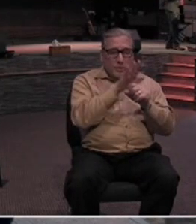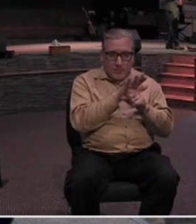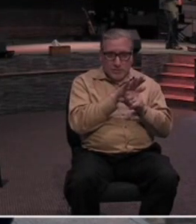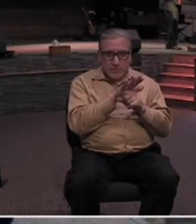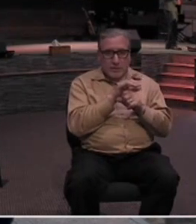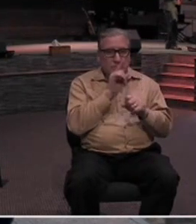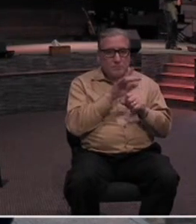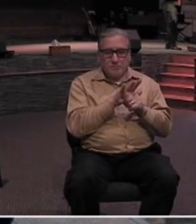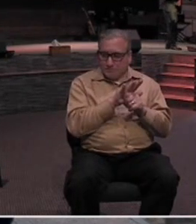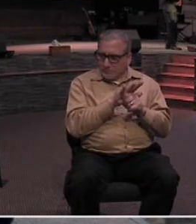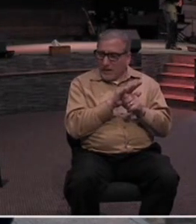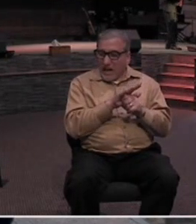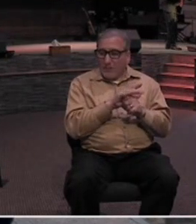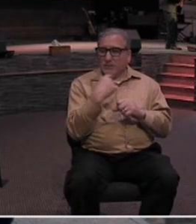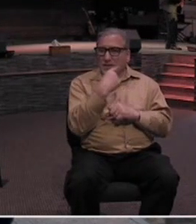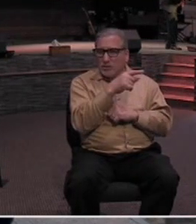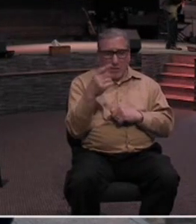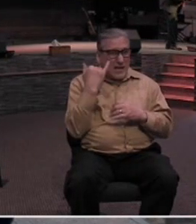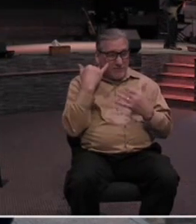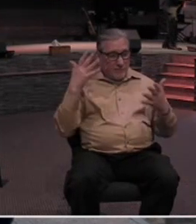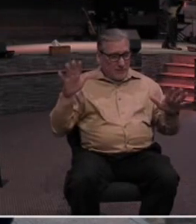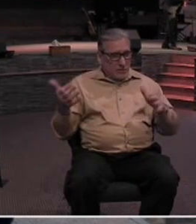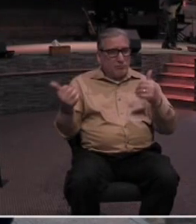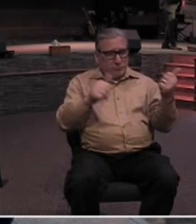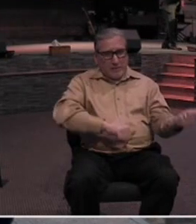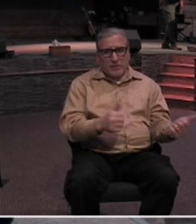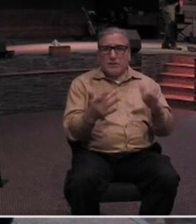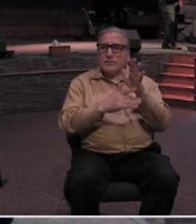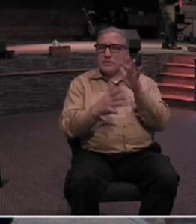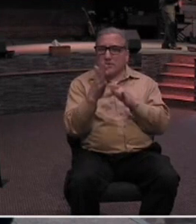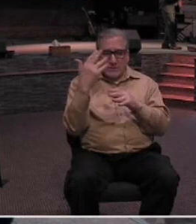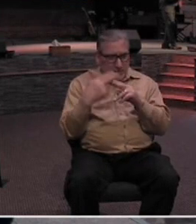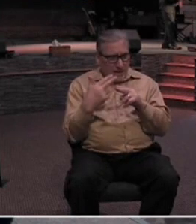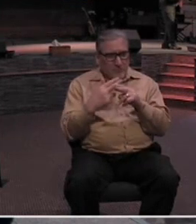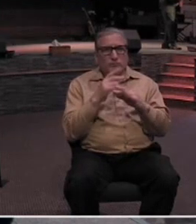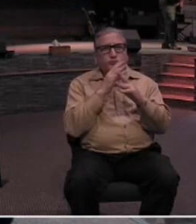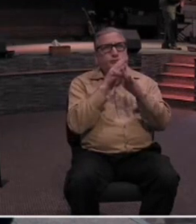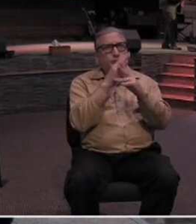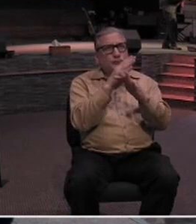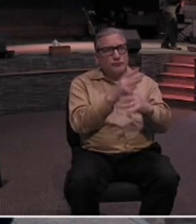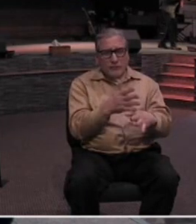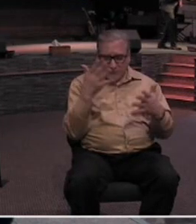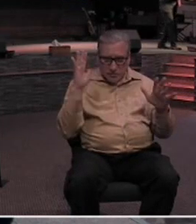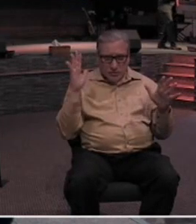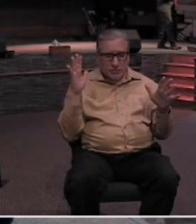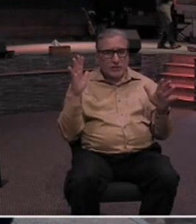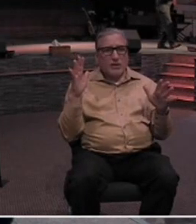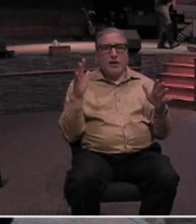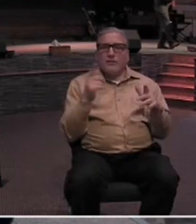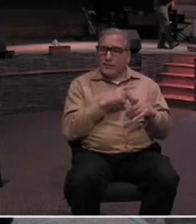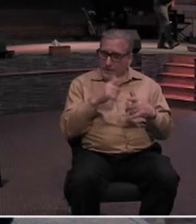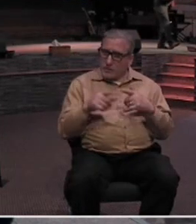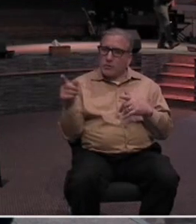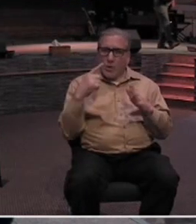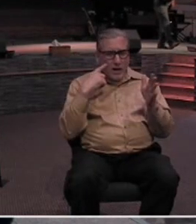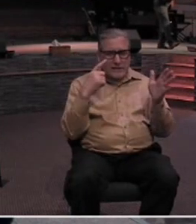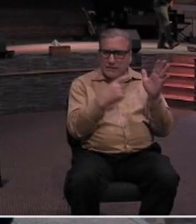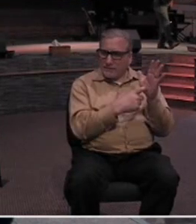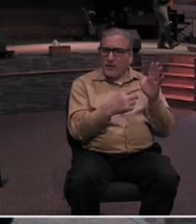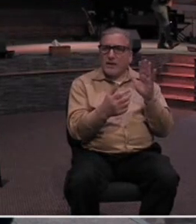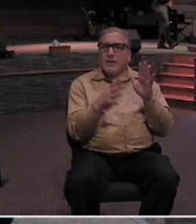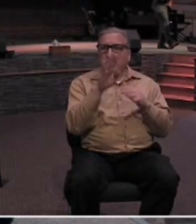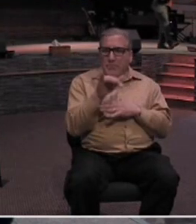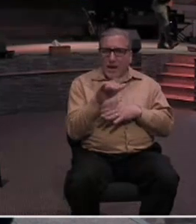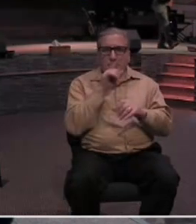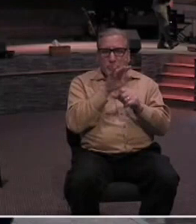come to tell somebody, if you have been baptized in Jesus' name, if you spoke in tongues when the Holy Ghost came, you are identified by